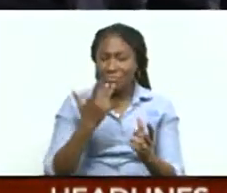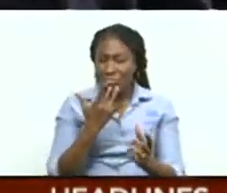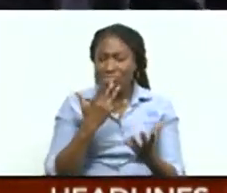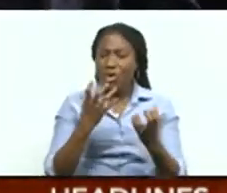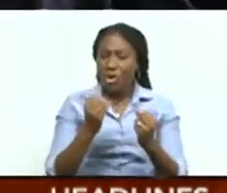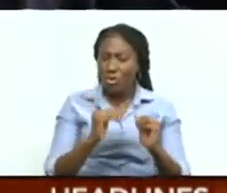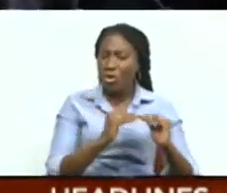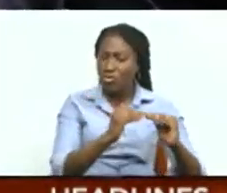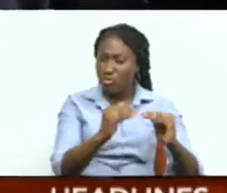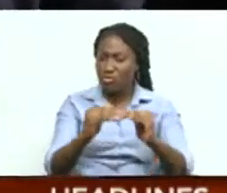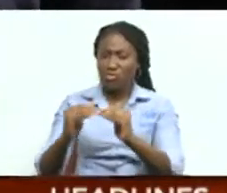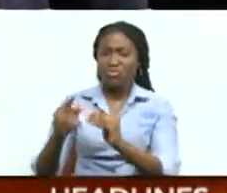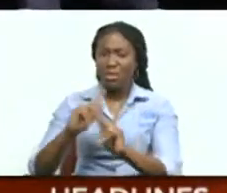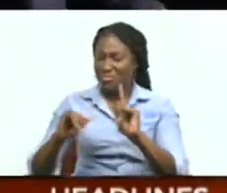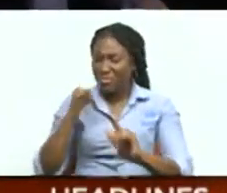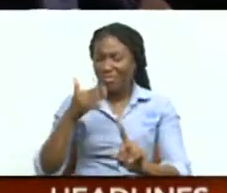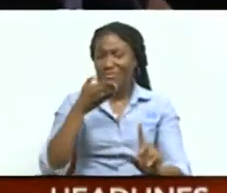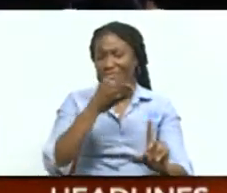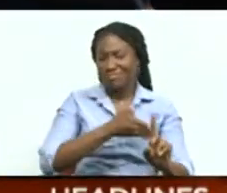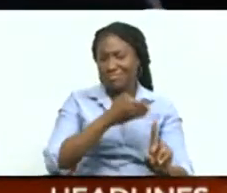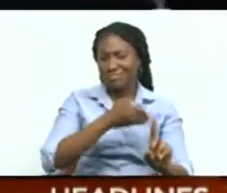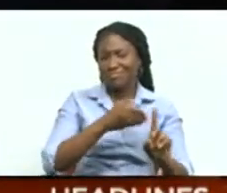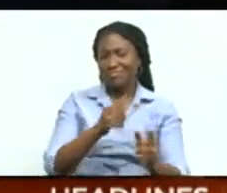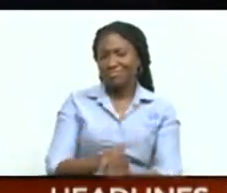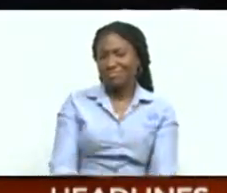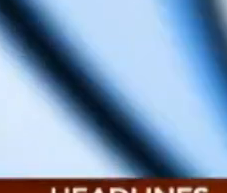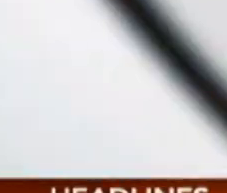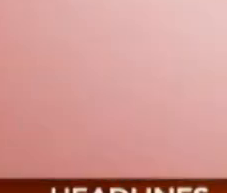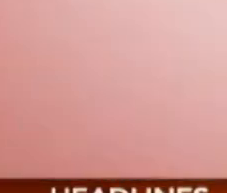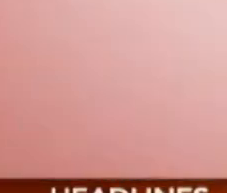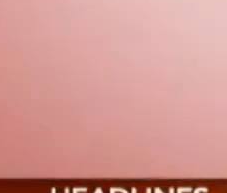him. Ryan Bechu, CNC3 News.